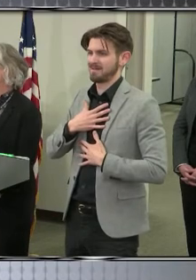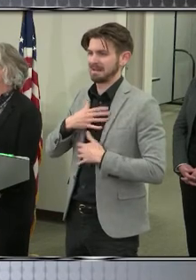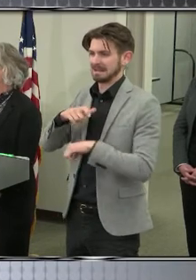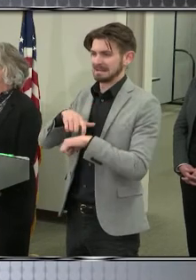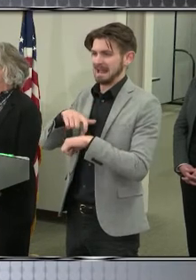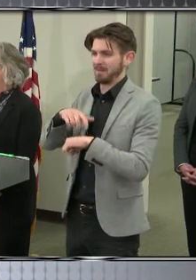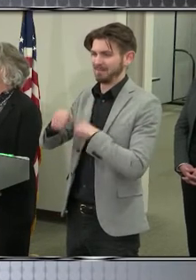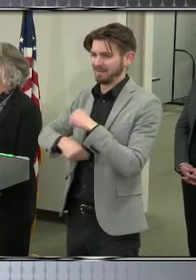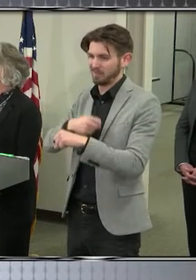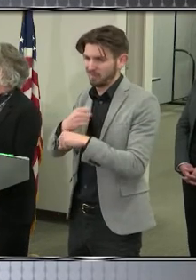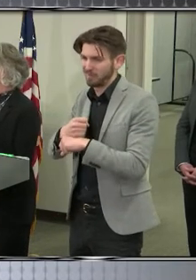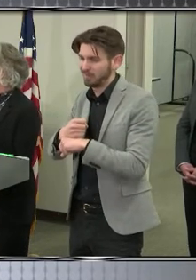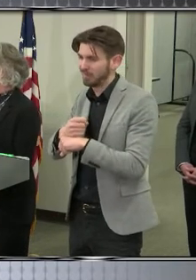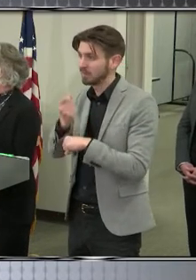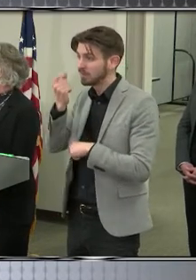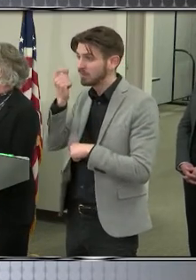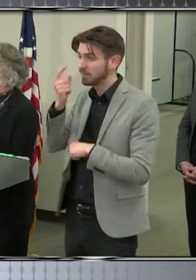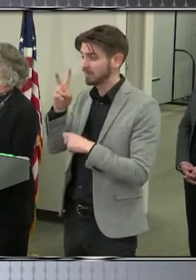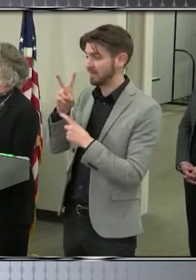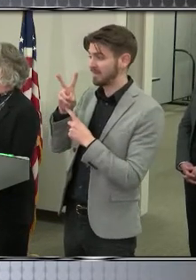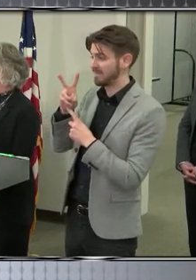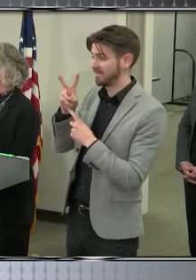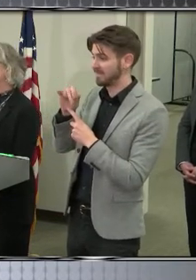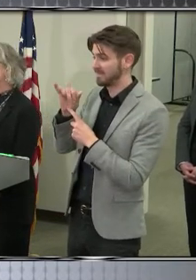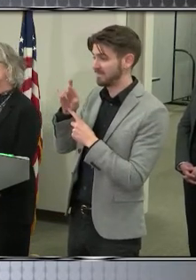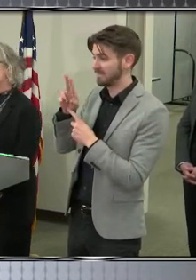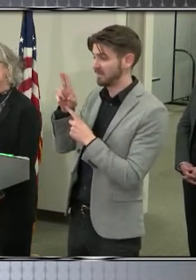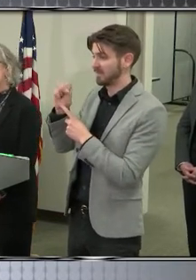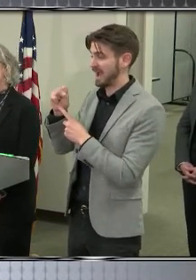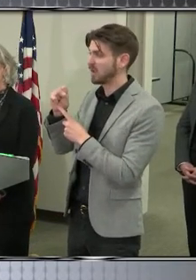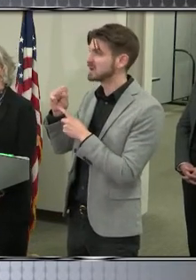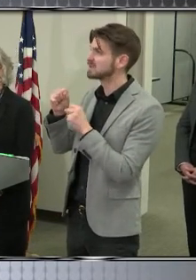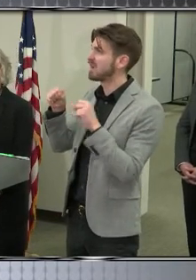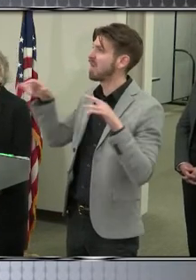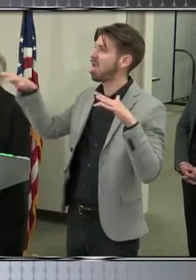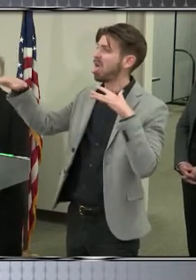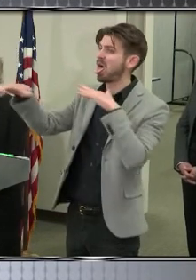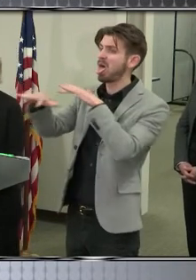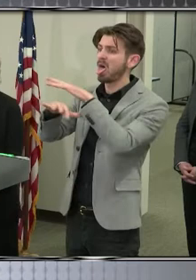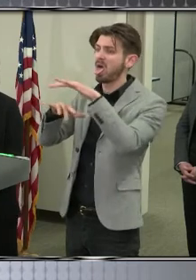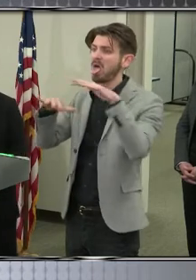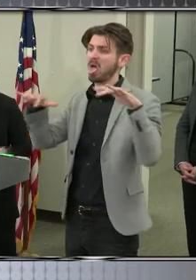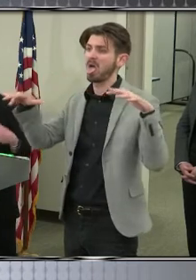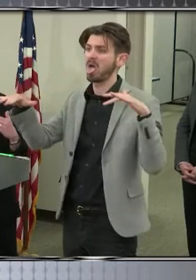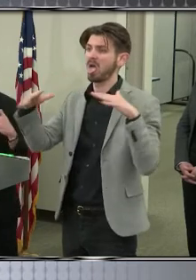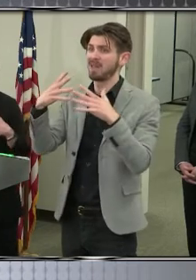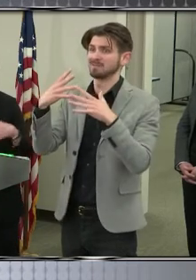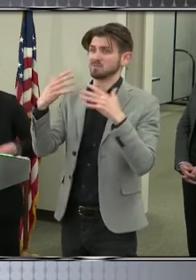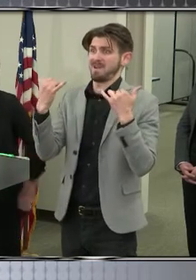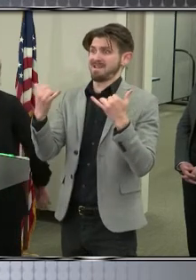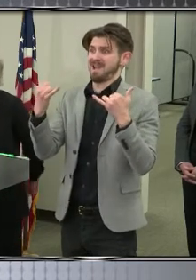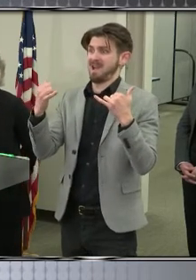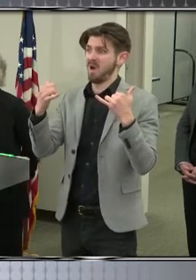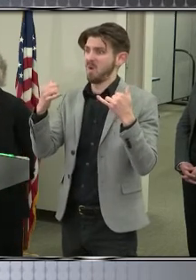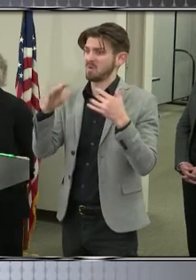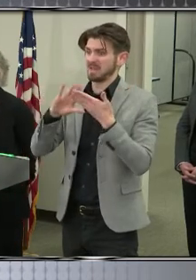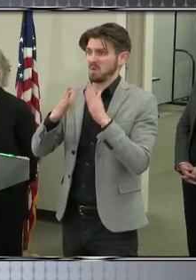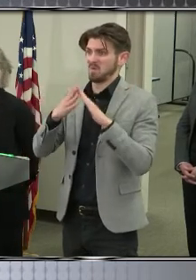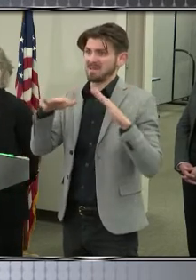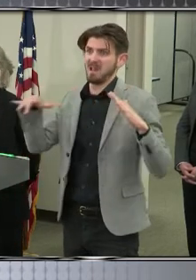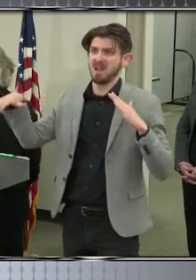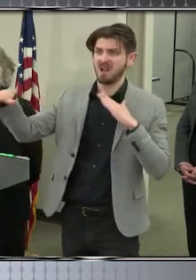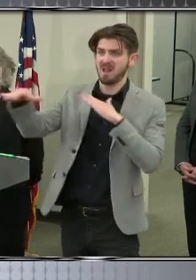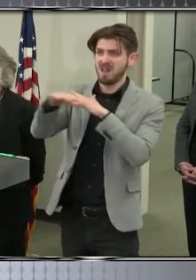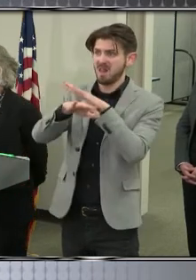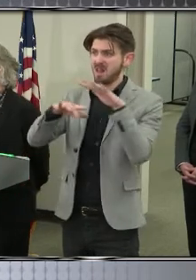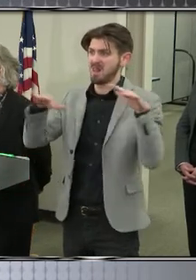actually in the community right now and already circulating. These are the same precautions you would use for